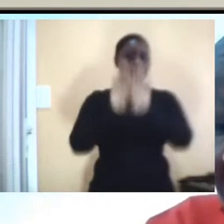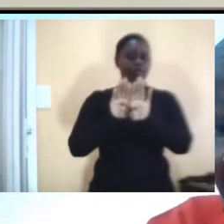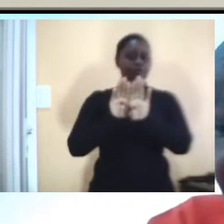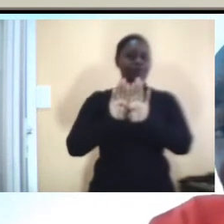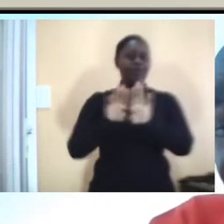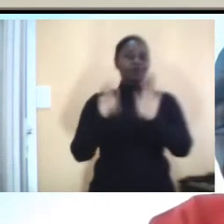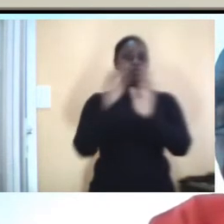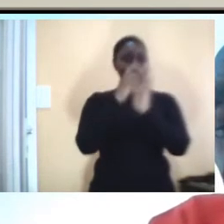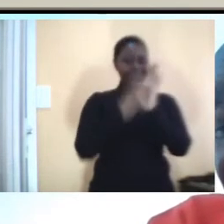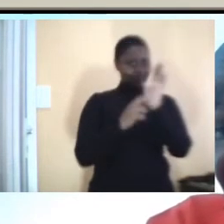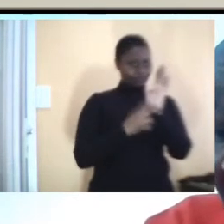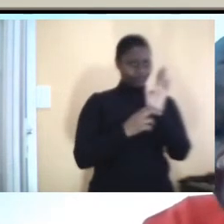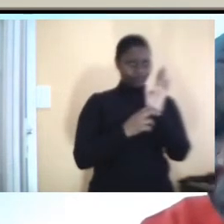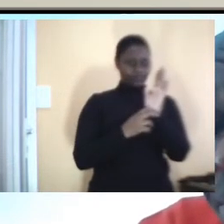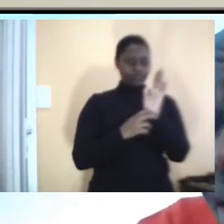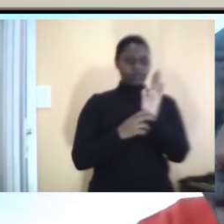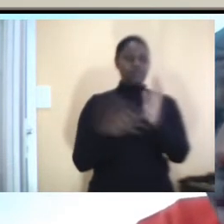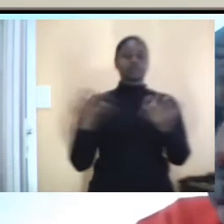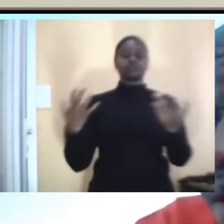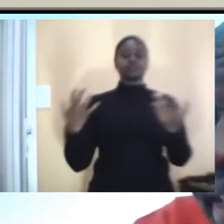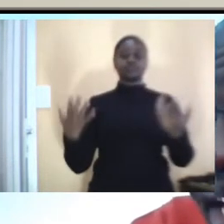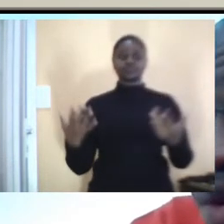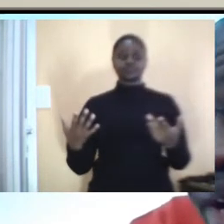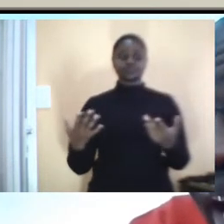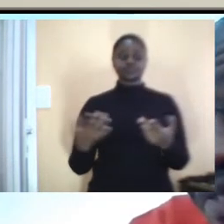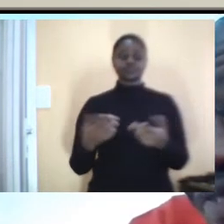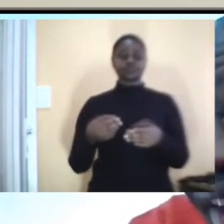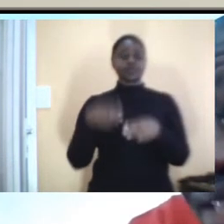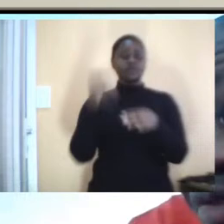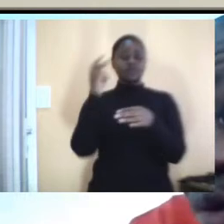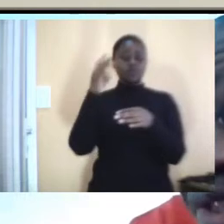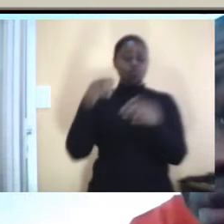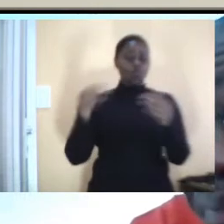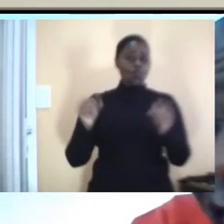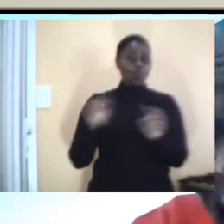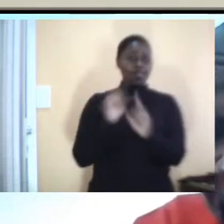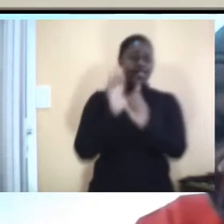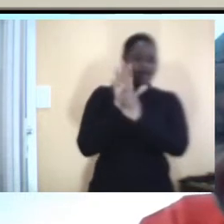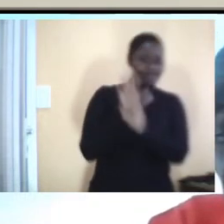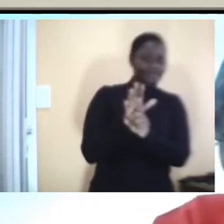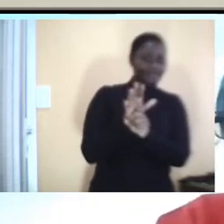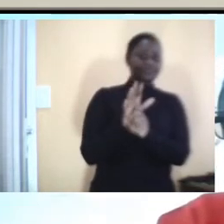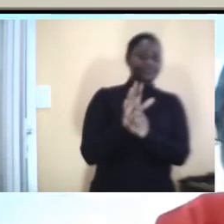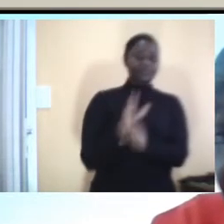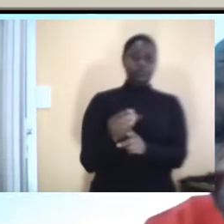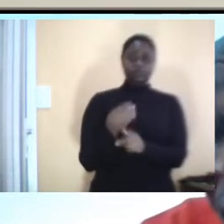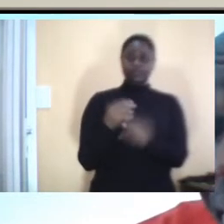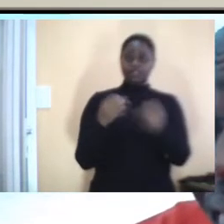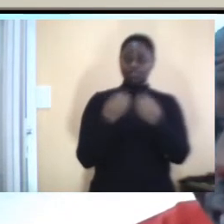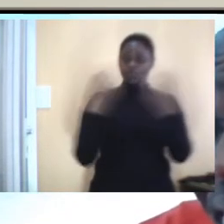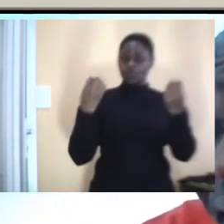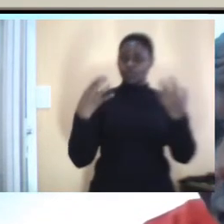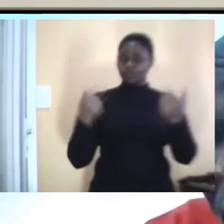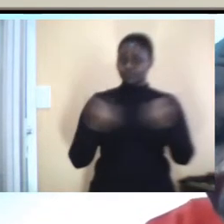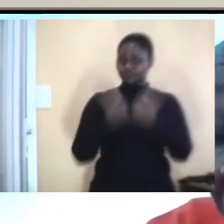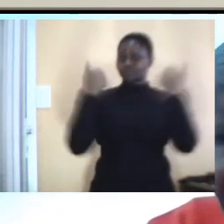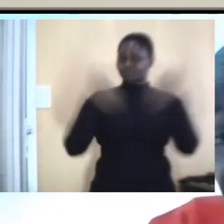regulations and the pandemic could and will affect food prices.